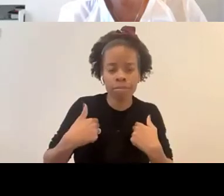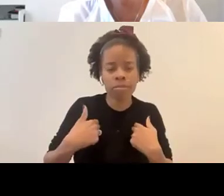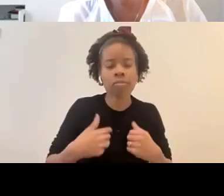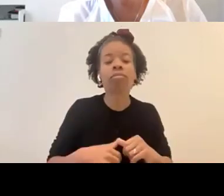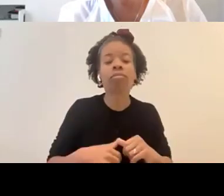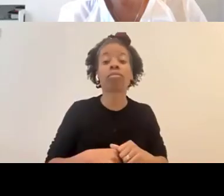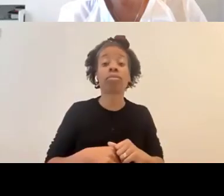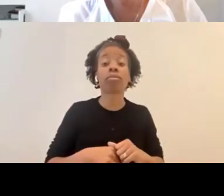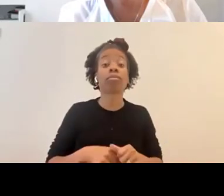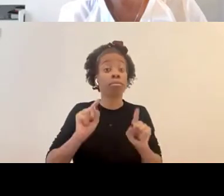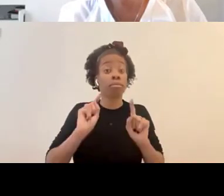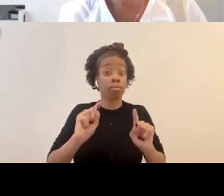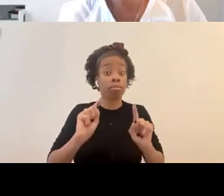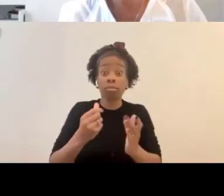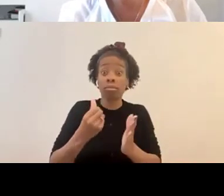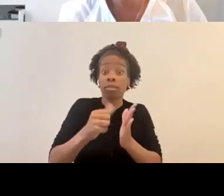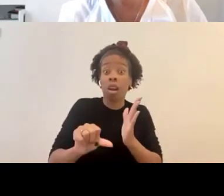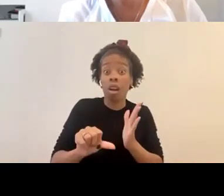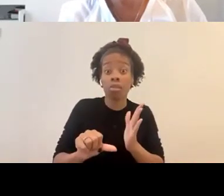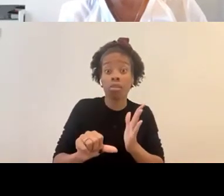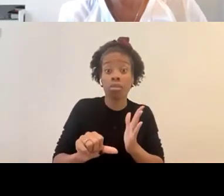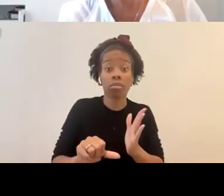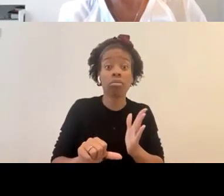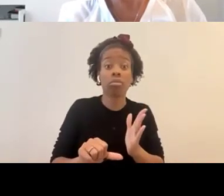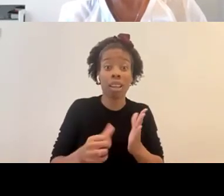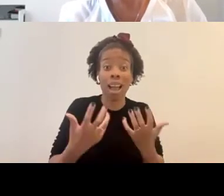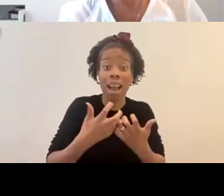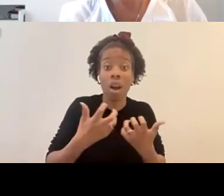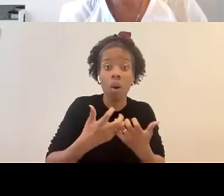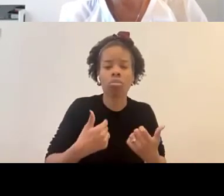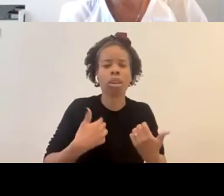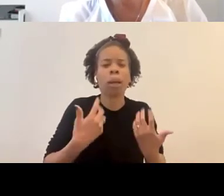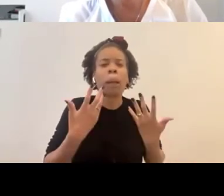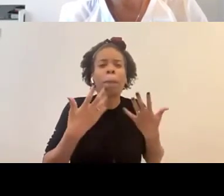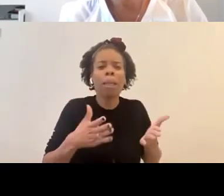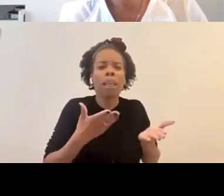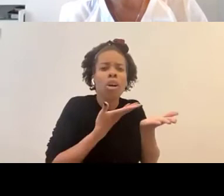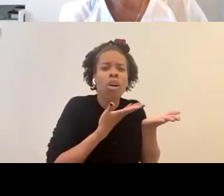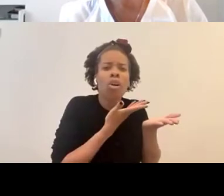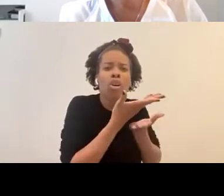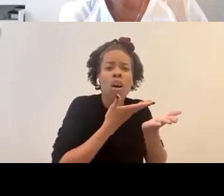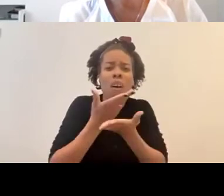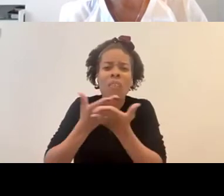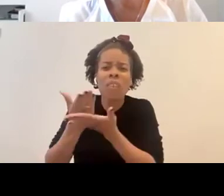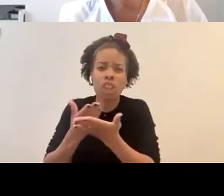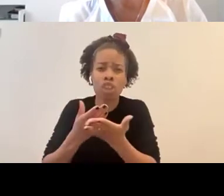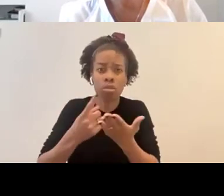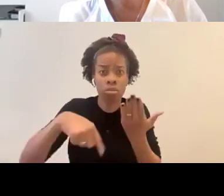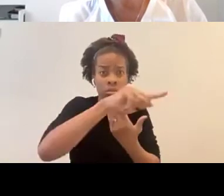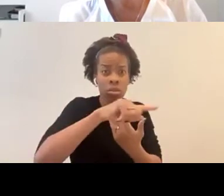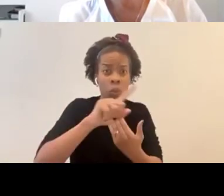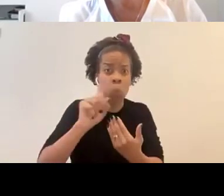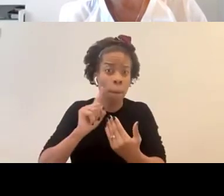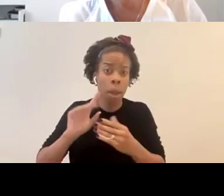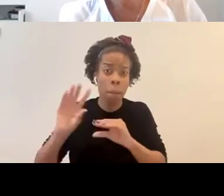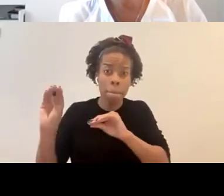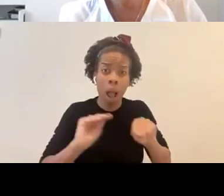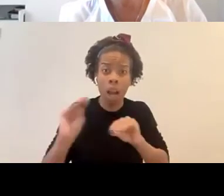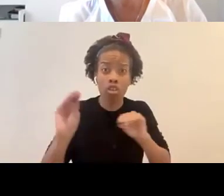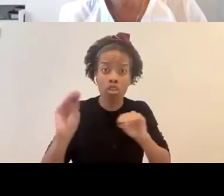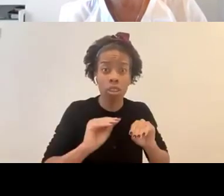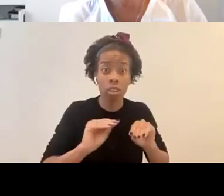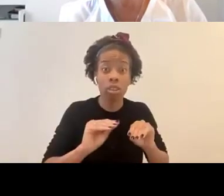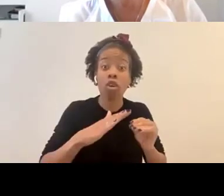from the conversations I had with very poor women who were migrants in